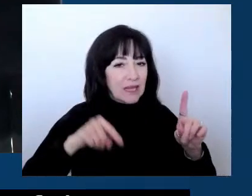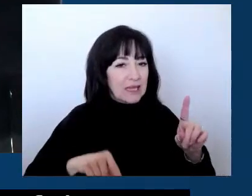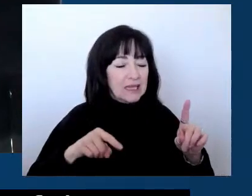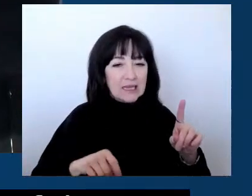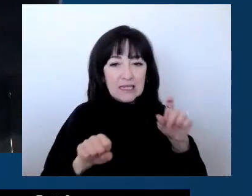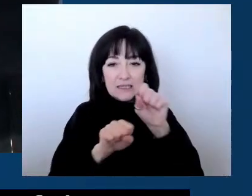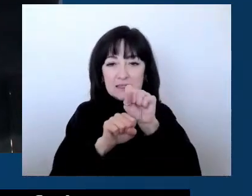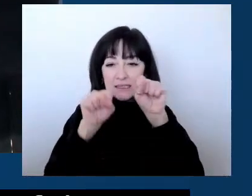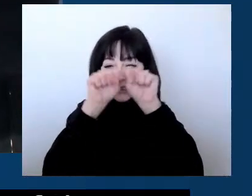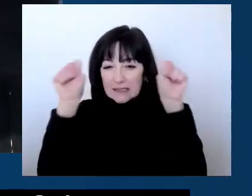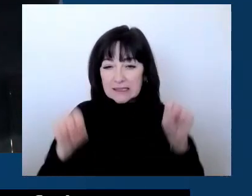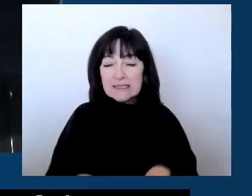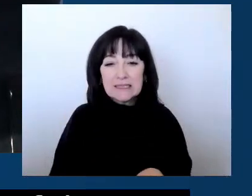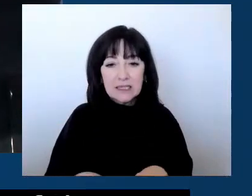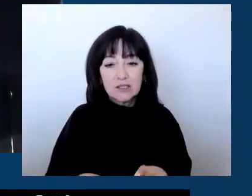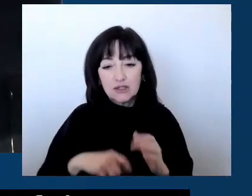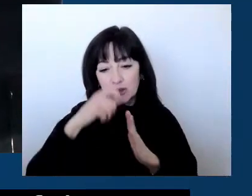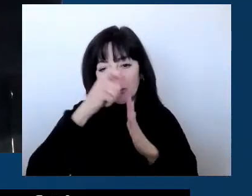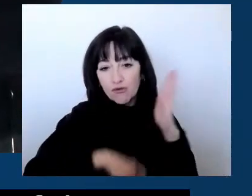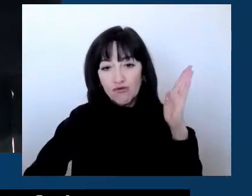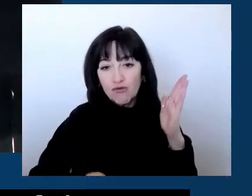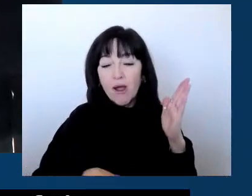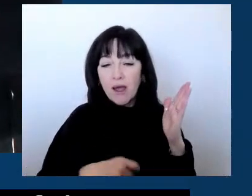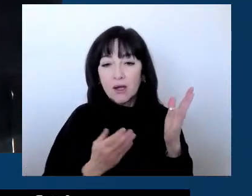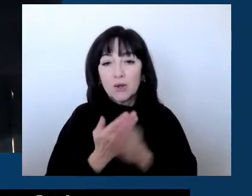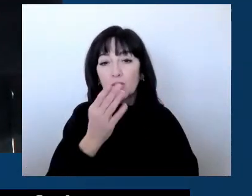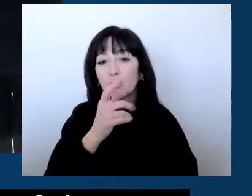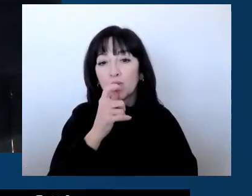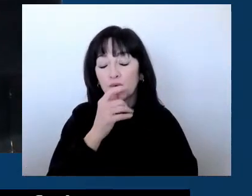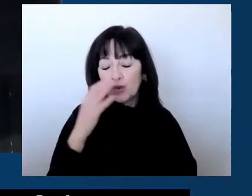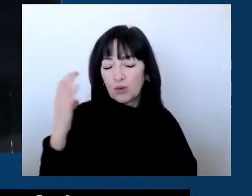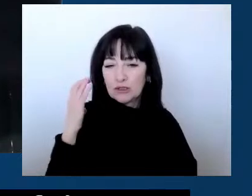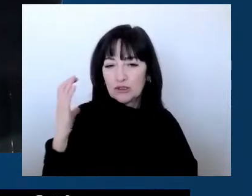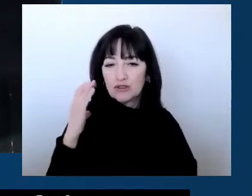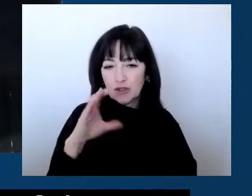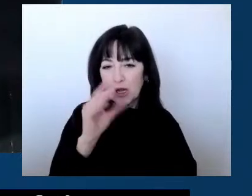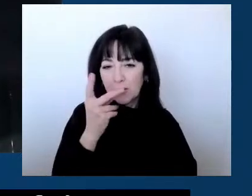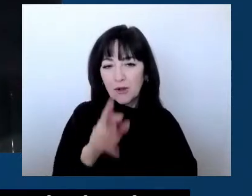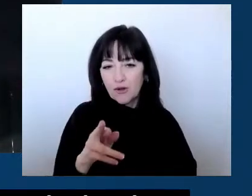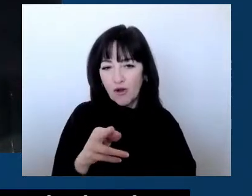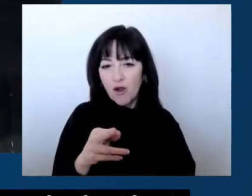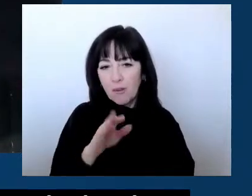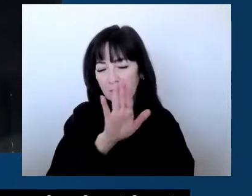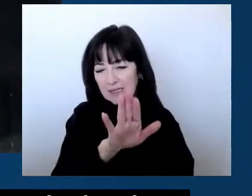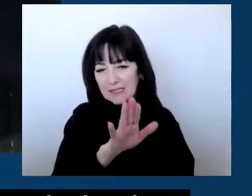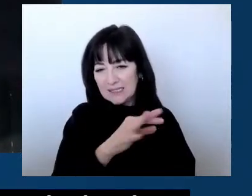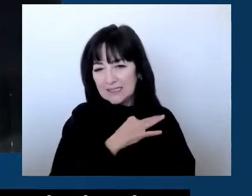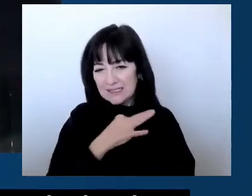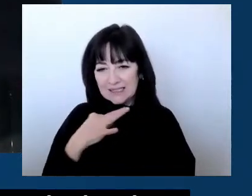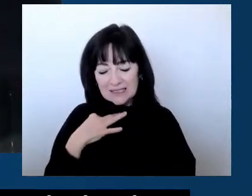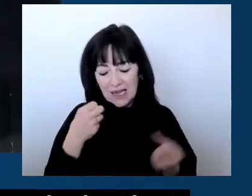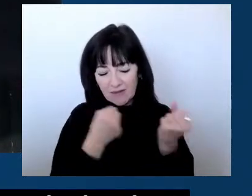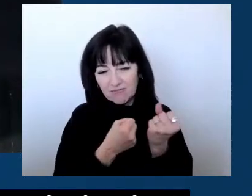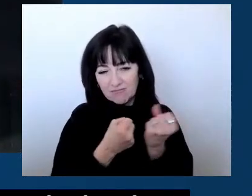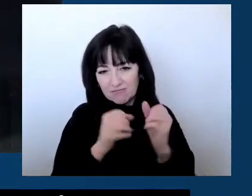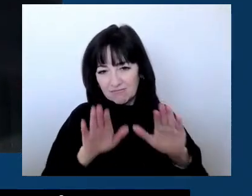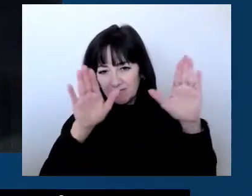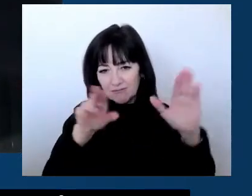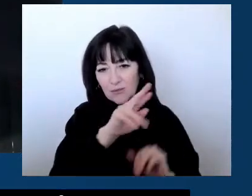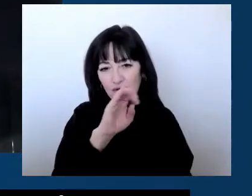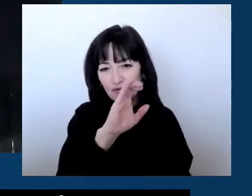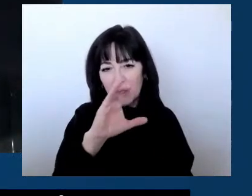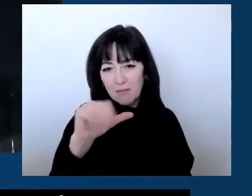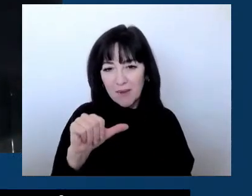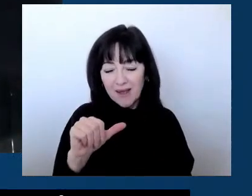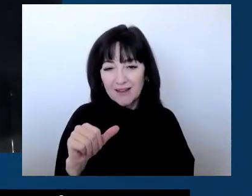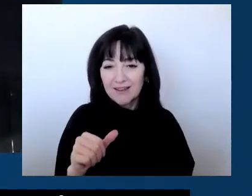written by Chairman Carper, with support from his fantastic staff, Rebecca and so many others. I have never known a senator,